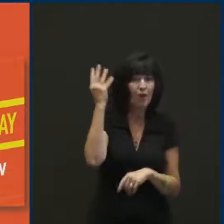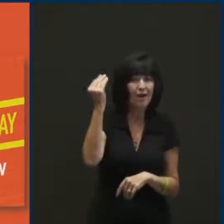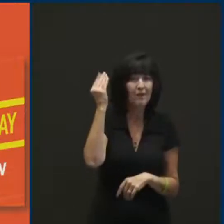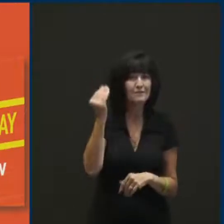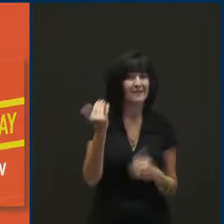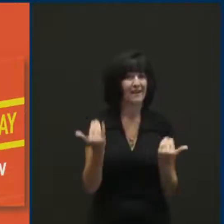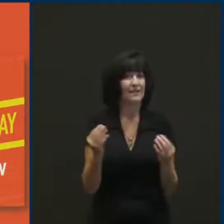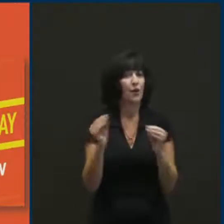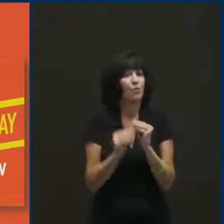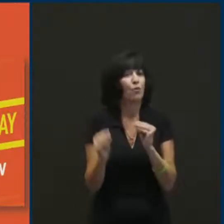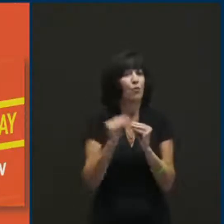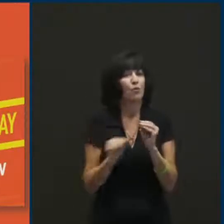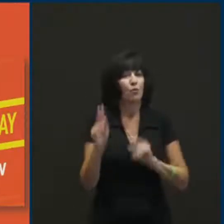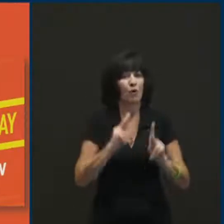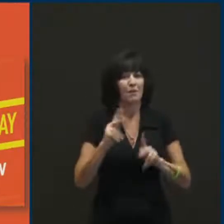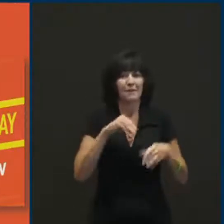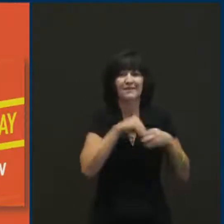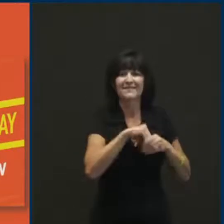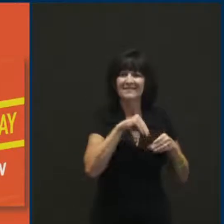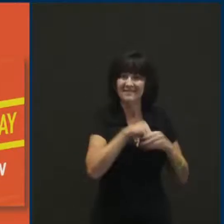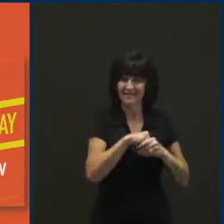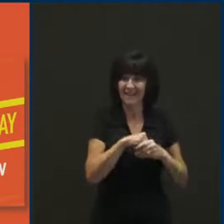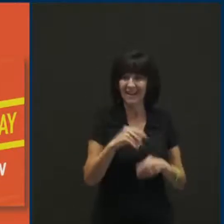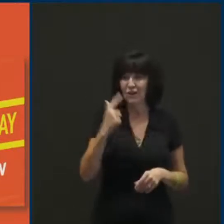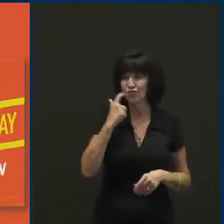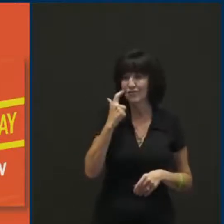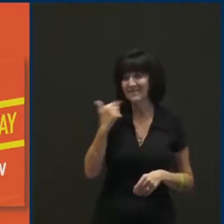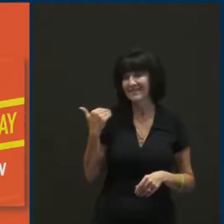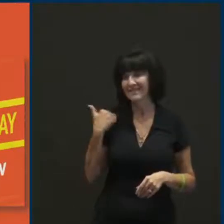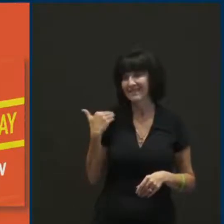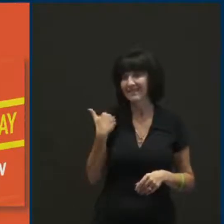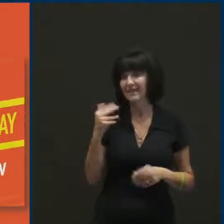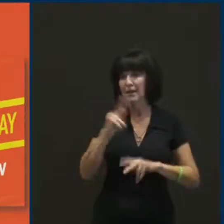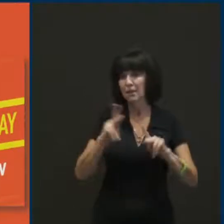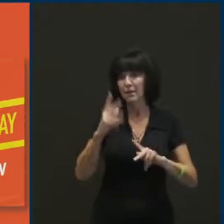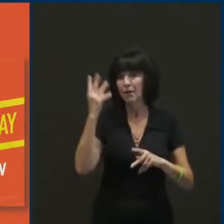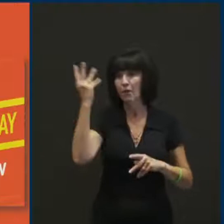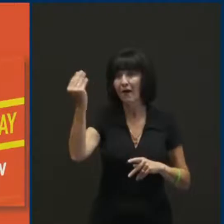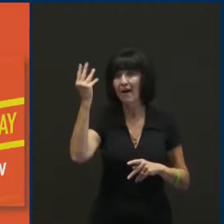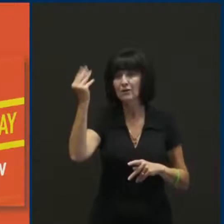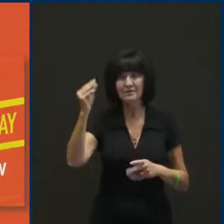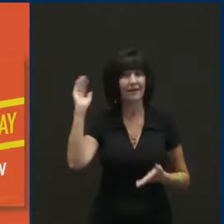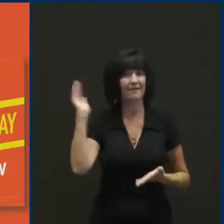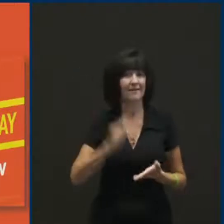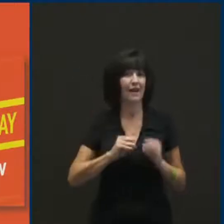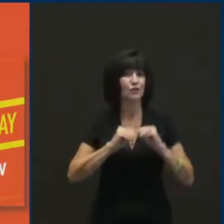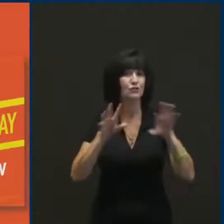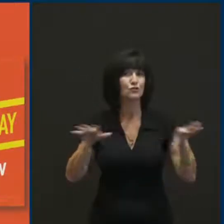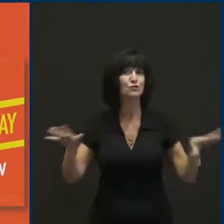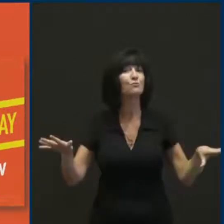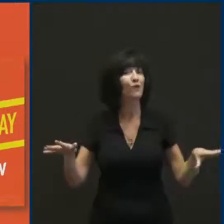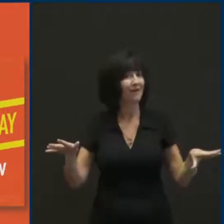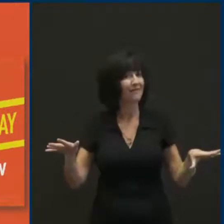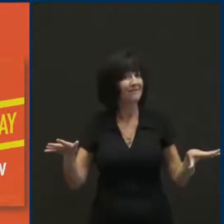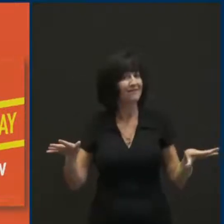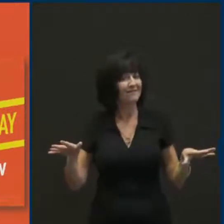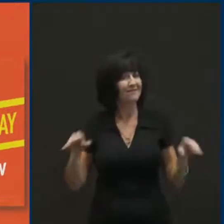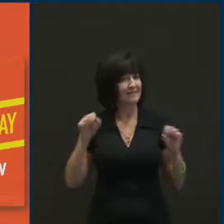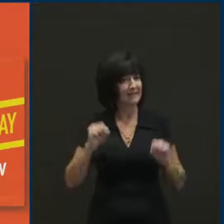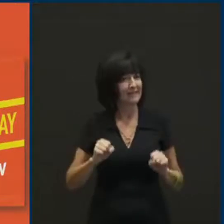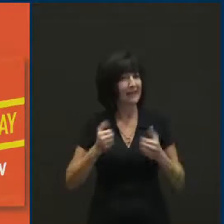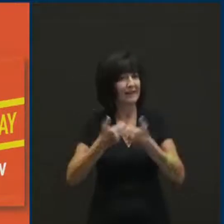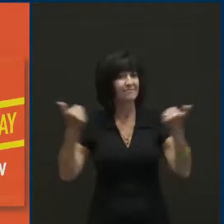of the things that helped us during the warmer months are going to go by the wayside to a certain extent. We're going to try